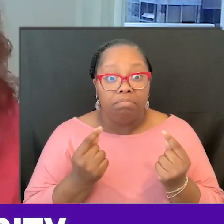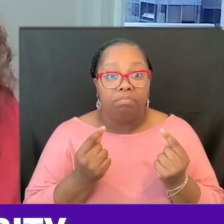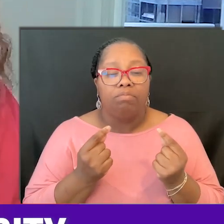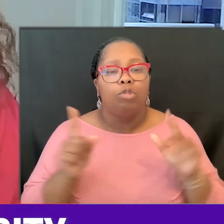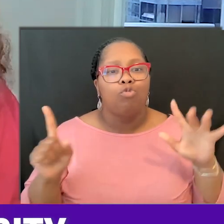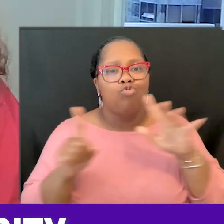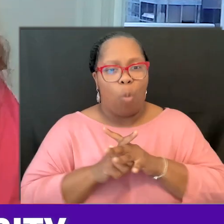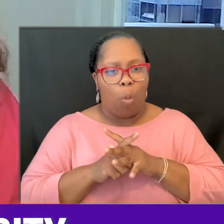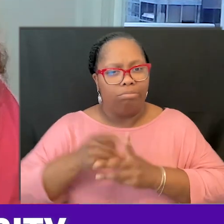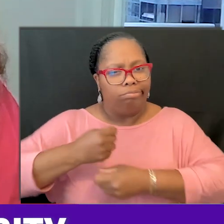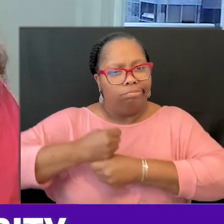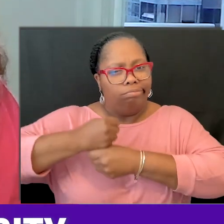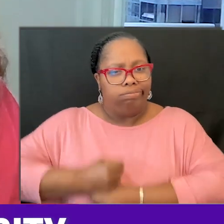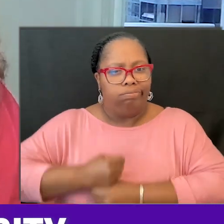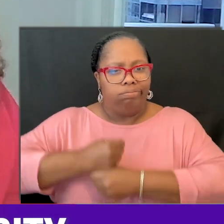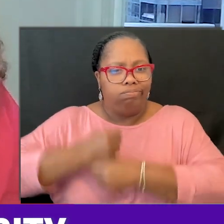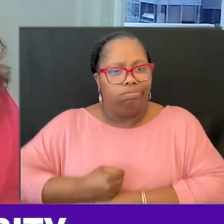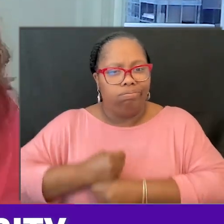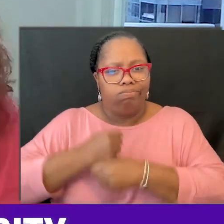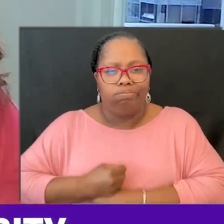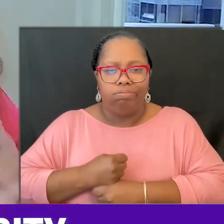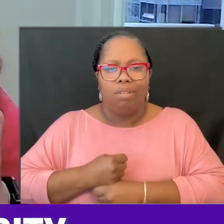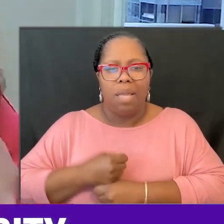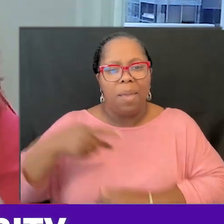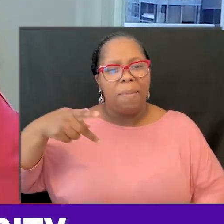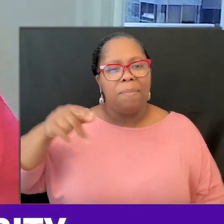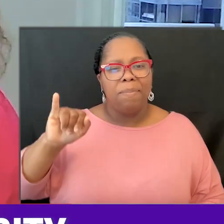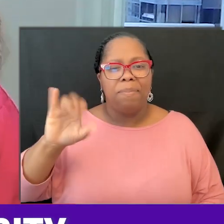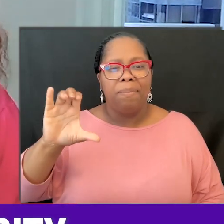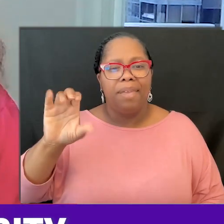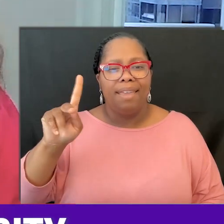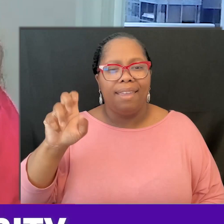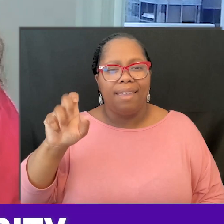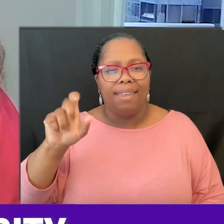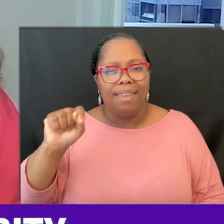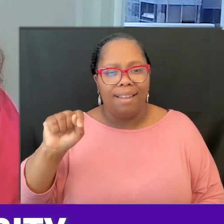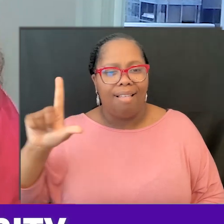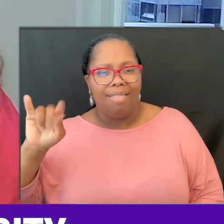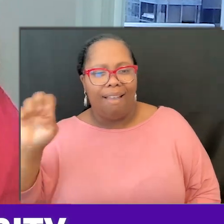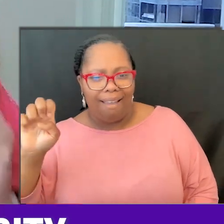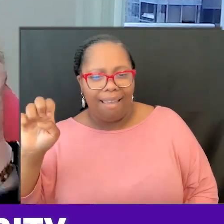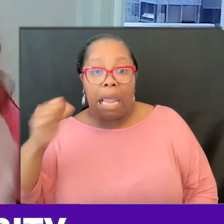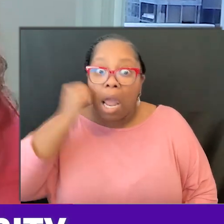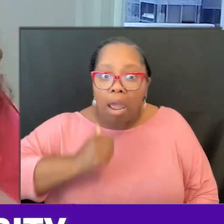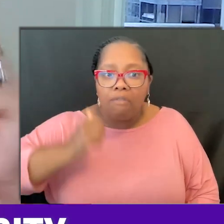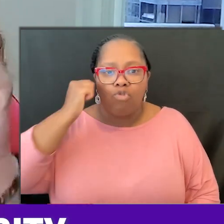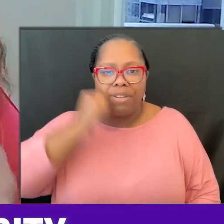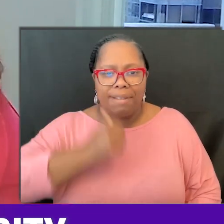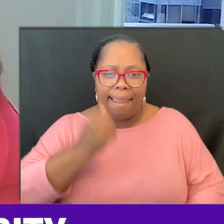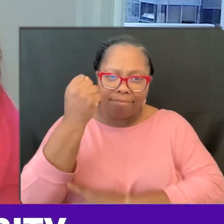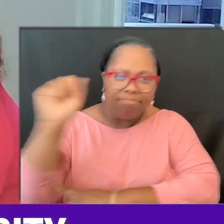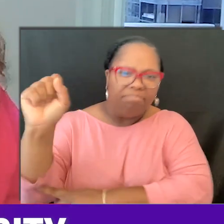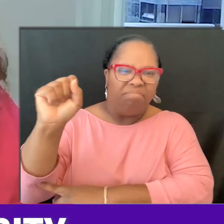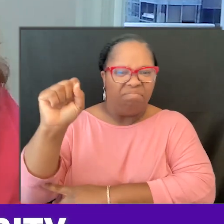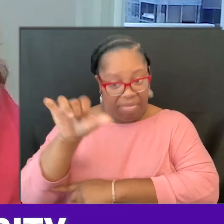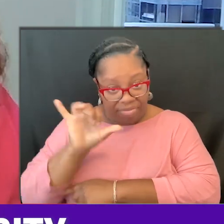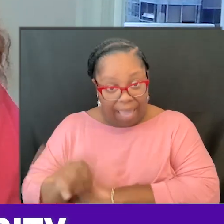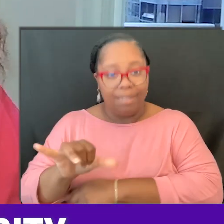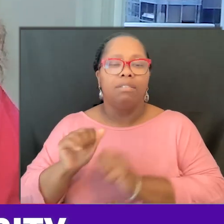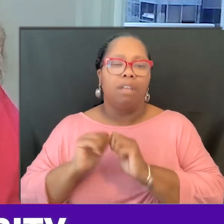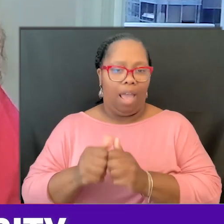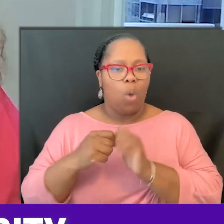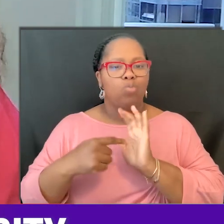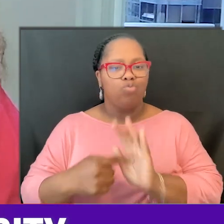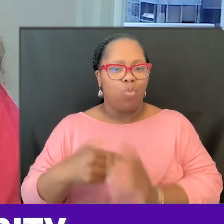every day of the strike. This is how we show our power. This is how we